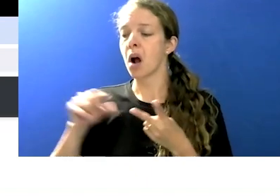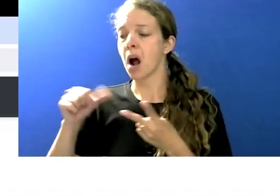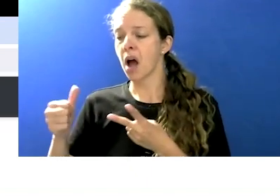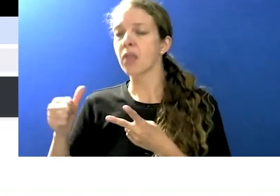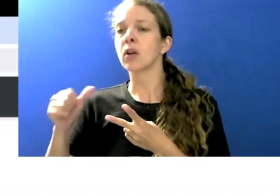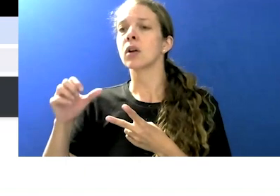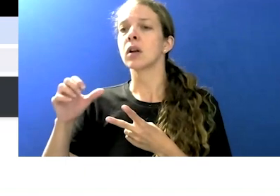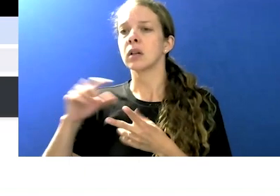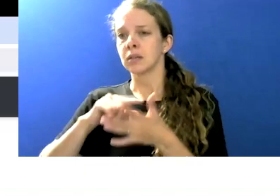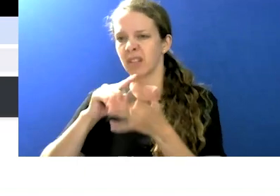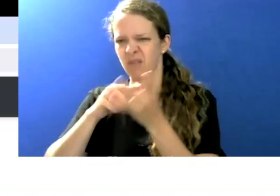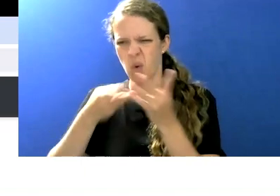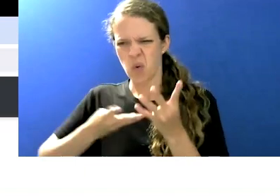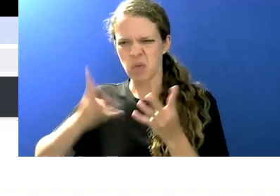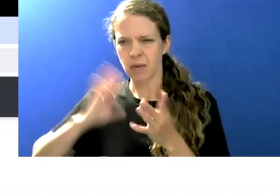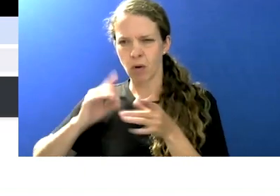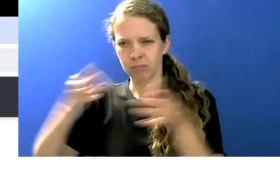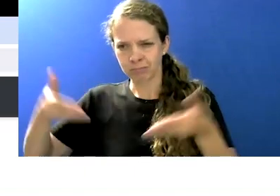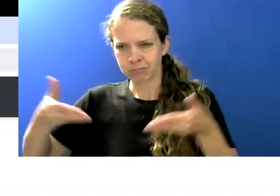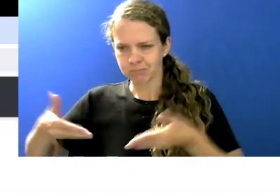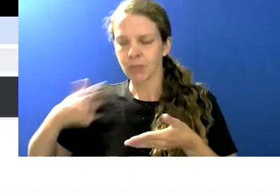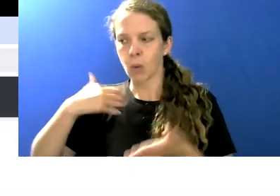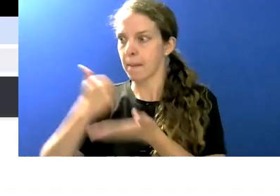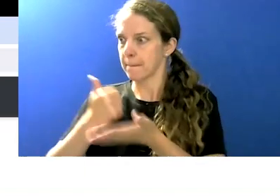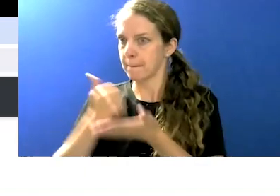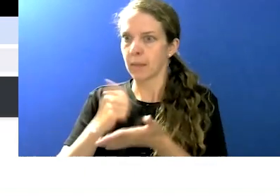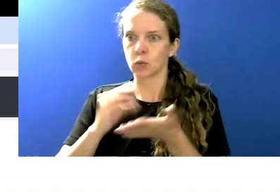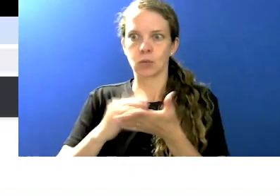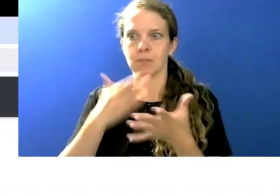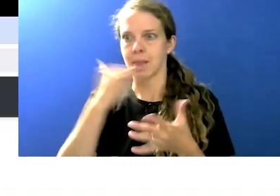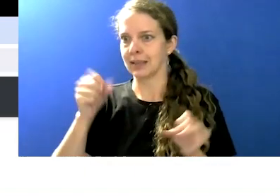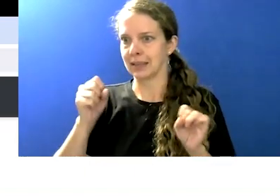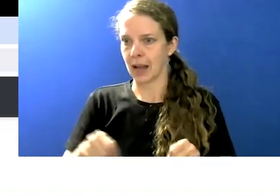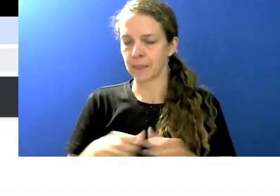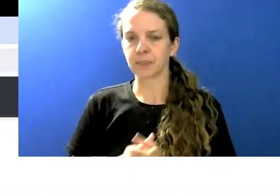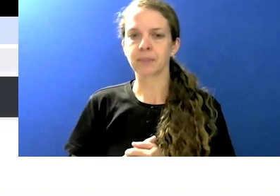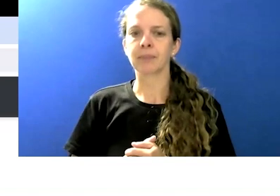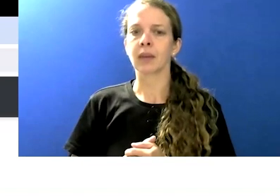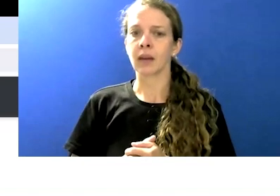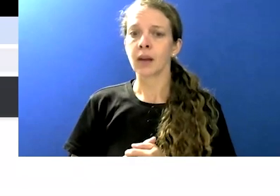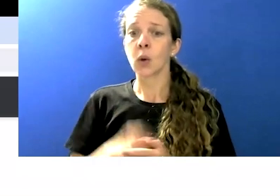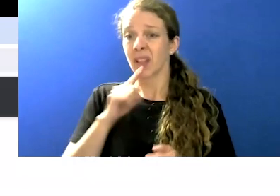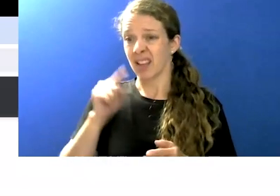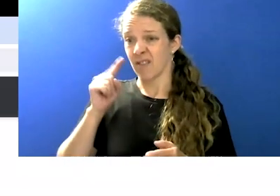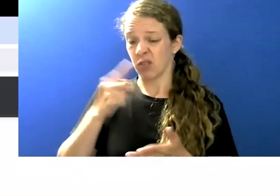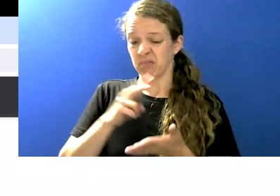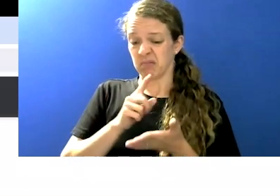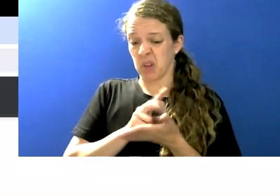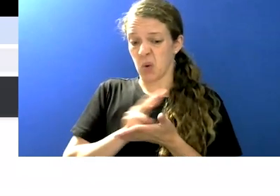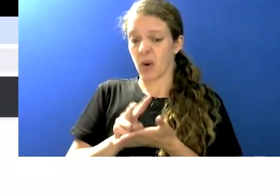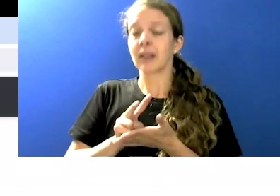Rai. We're here to be able to help our students the best way we can. To be completely transparent, these first 2 weeks, we do have just